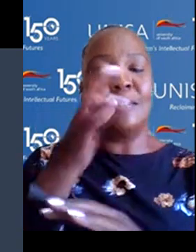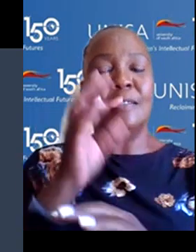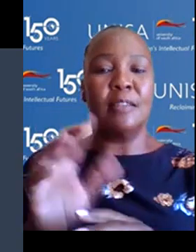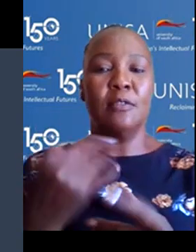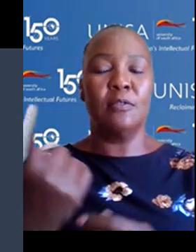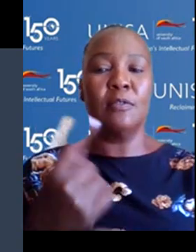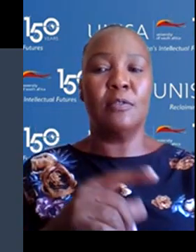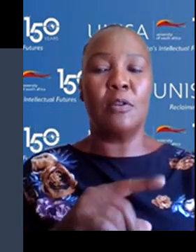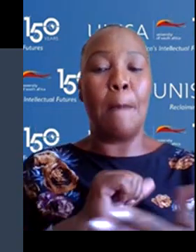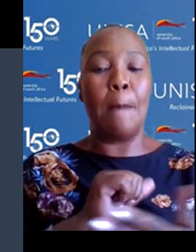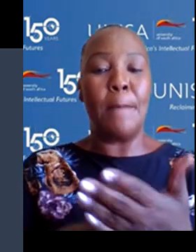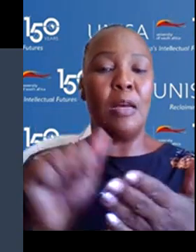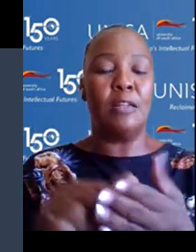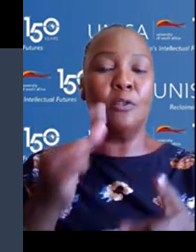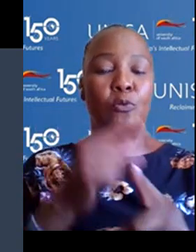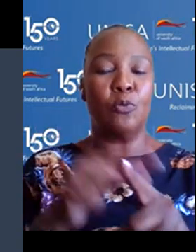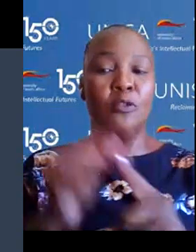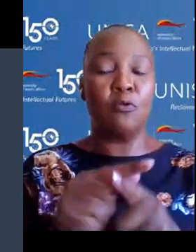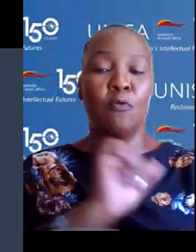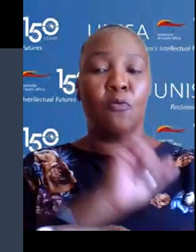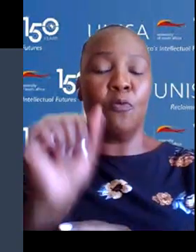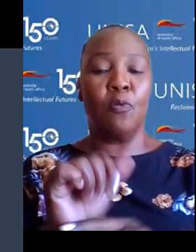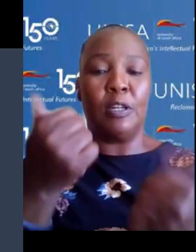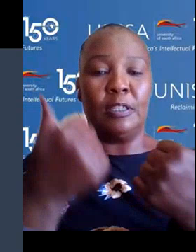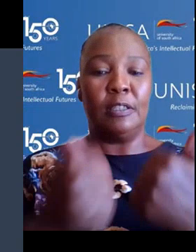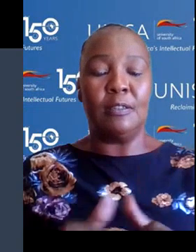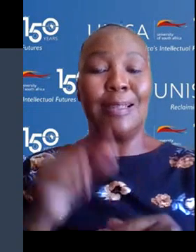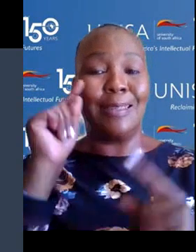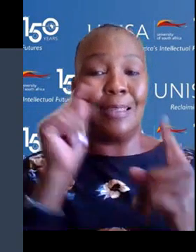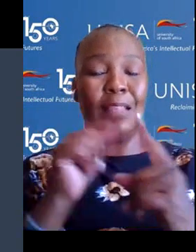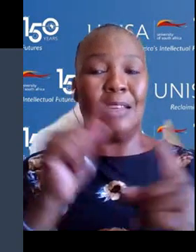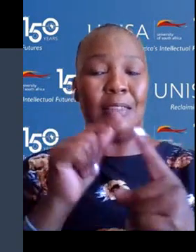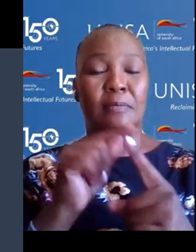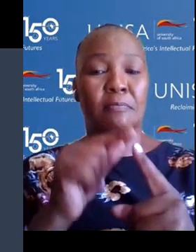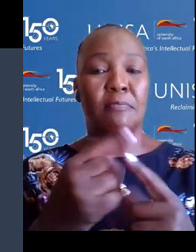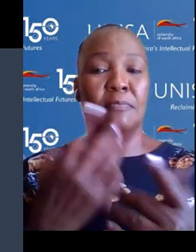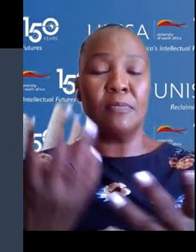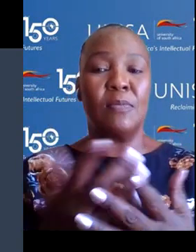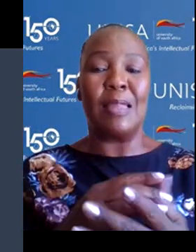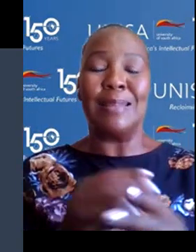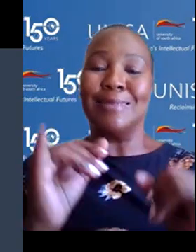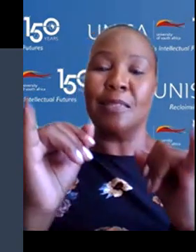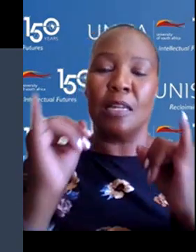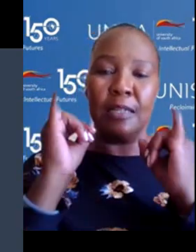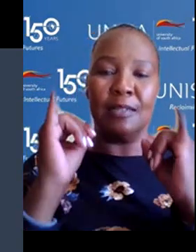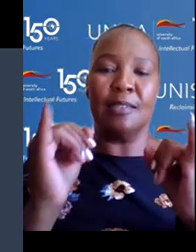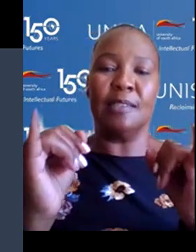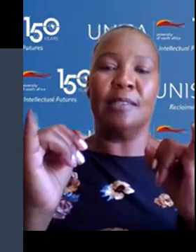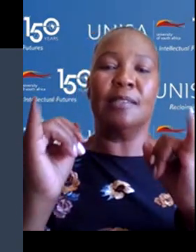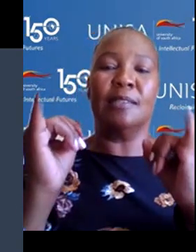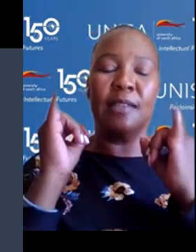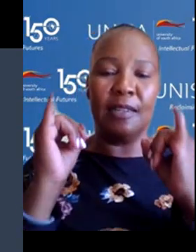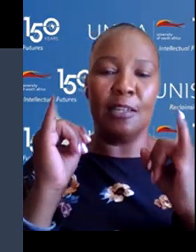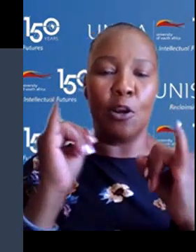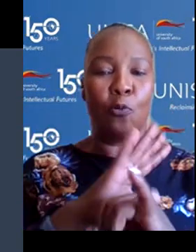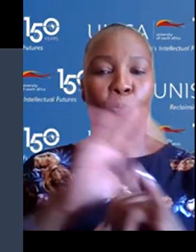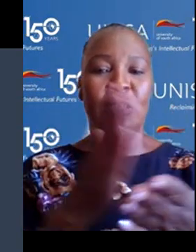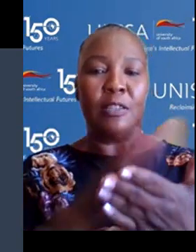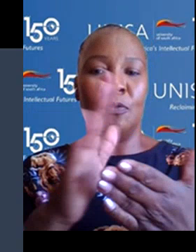is the password of your account. So that one you must seriously not share with